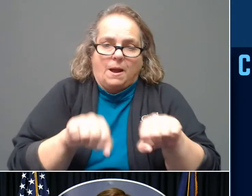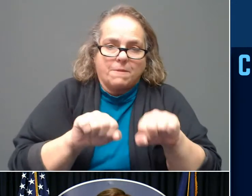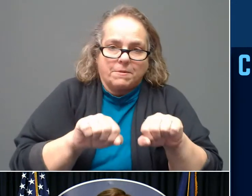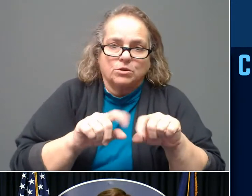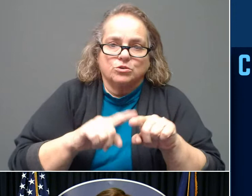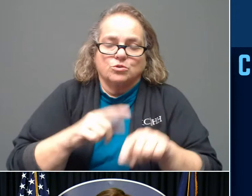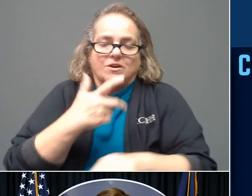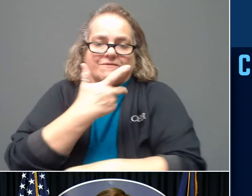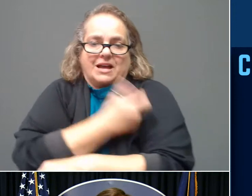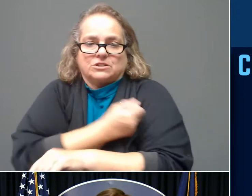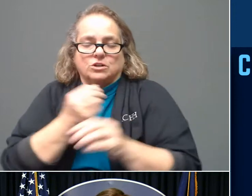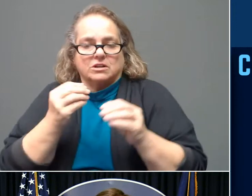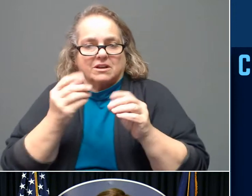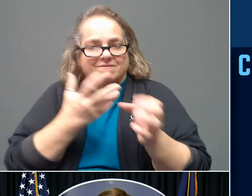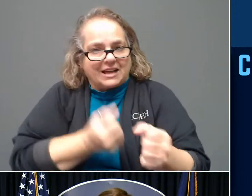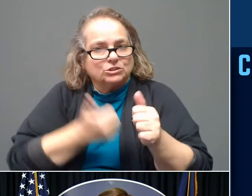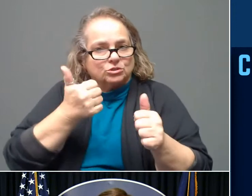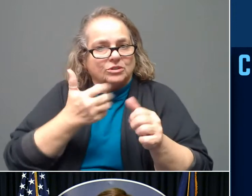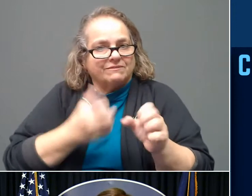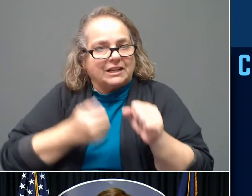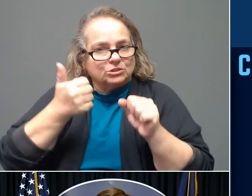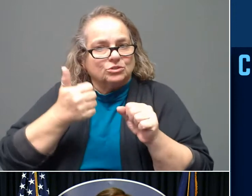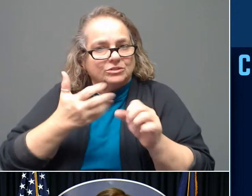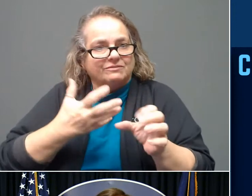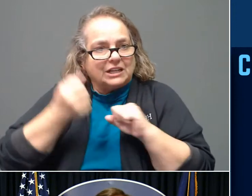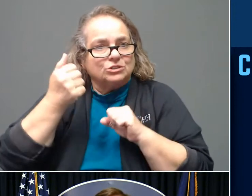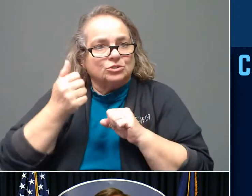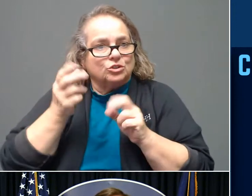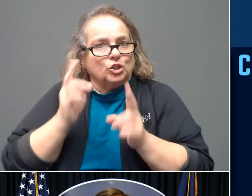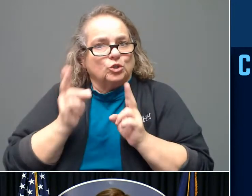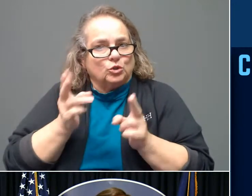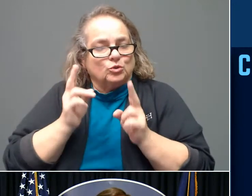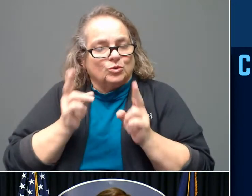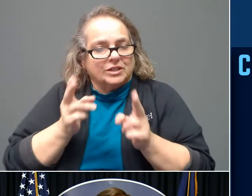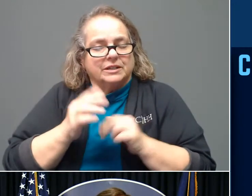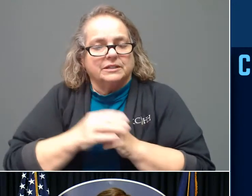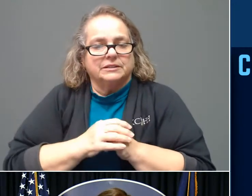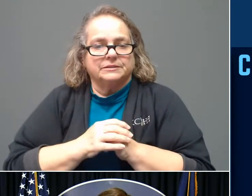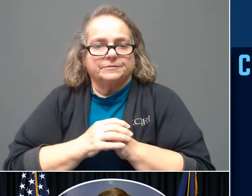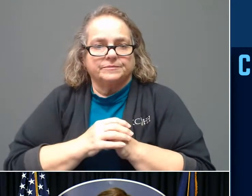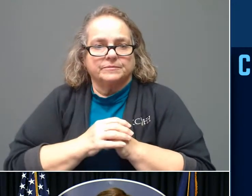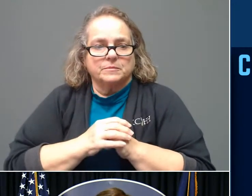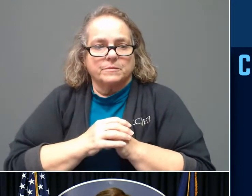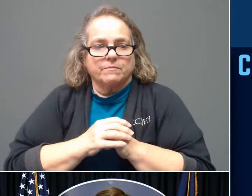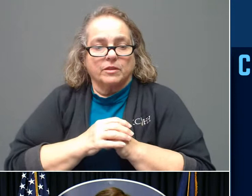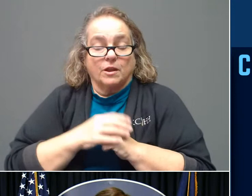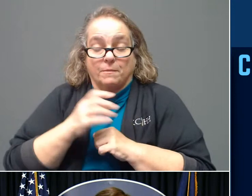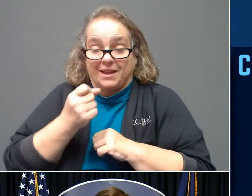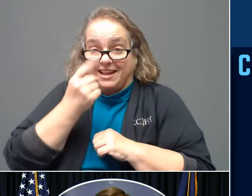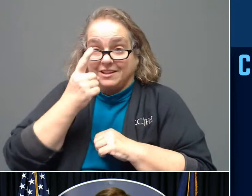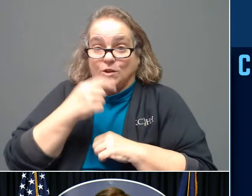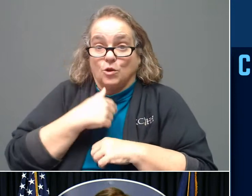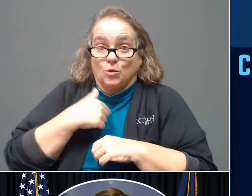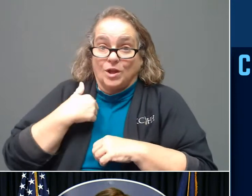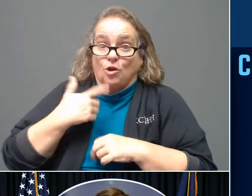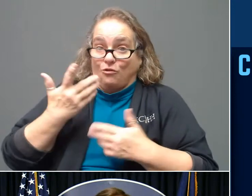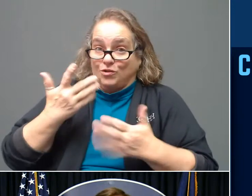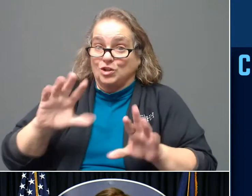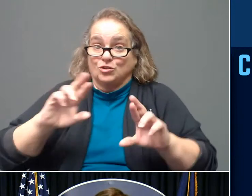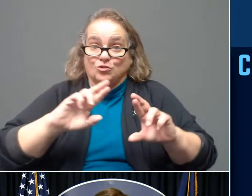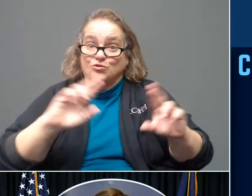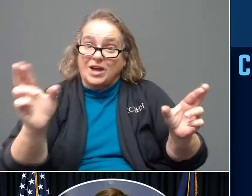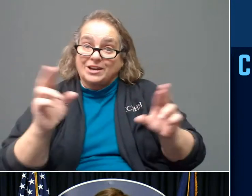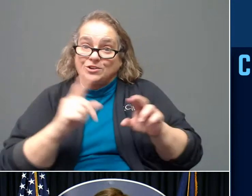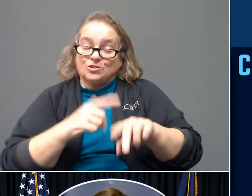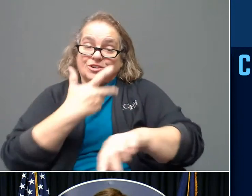faster and faster and faster. And while our capacity has already well exceeded the supply we expect to get in the coming weeks, we want to